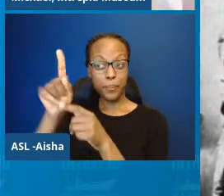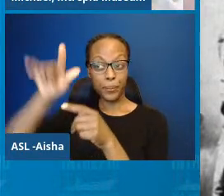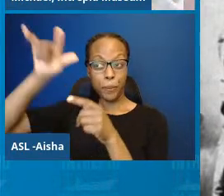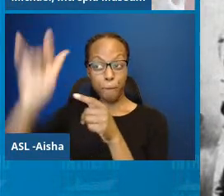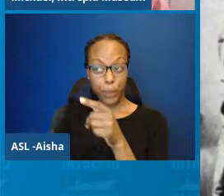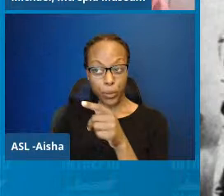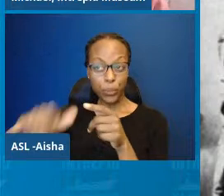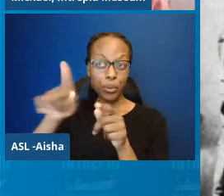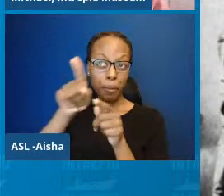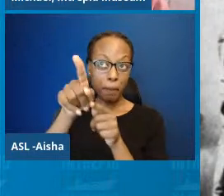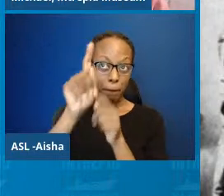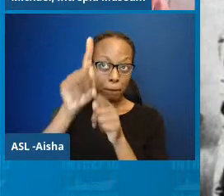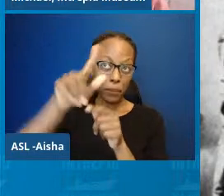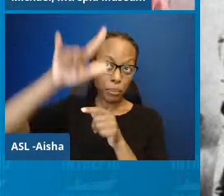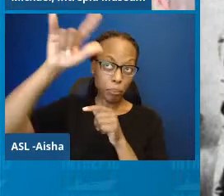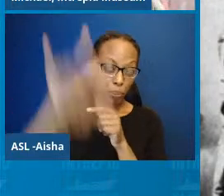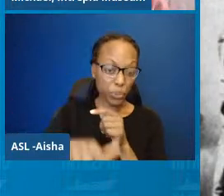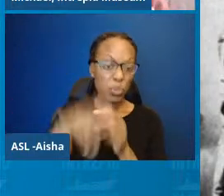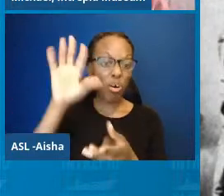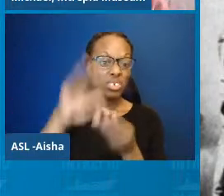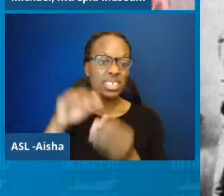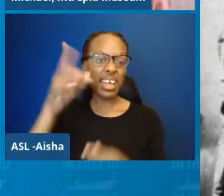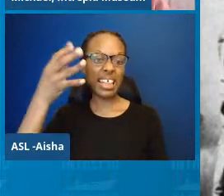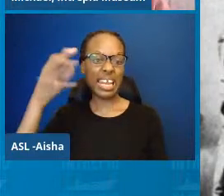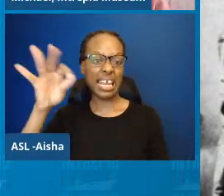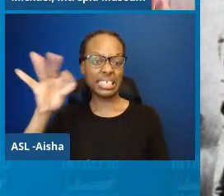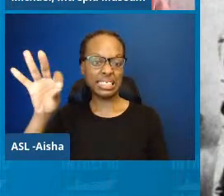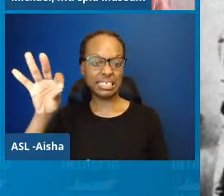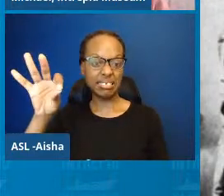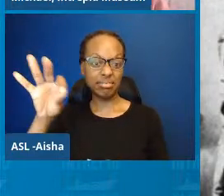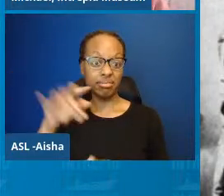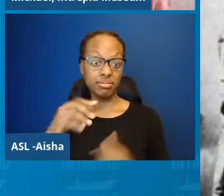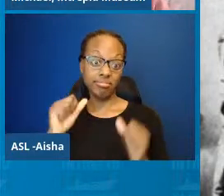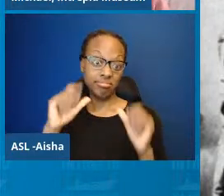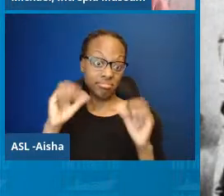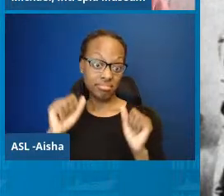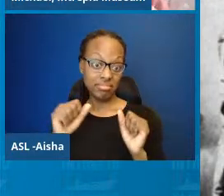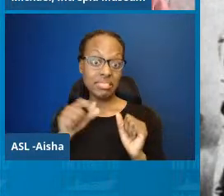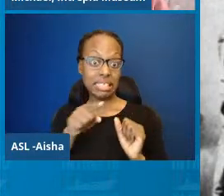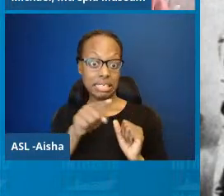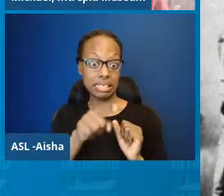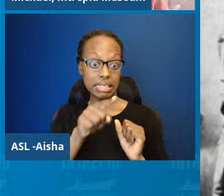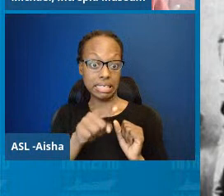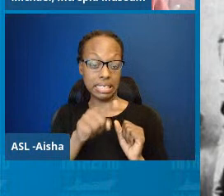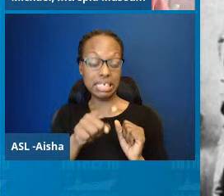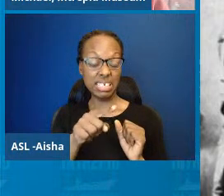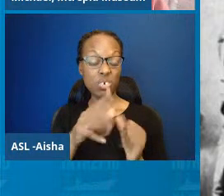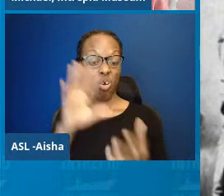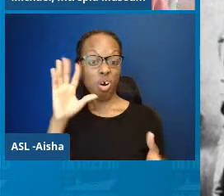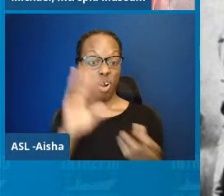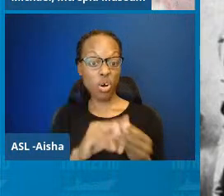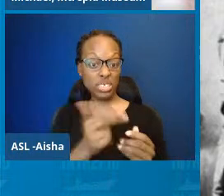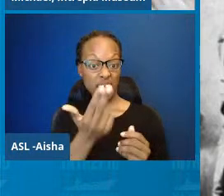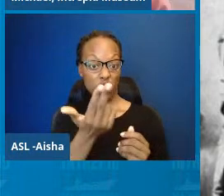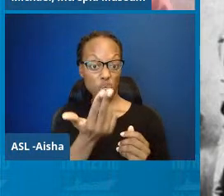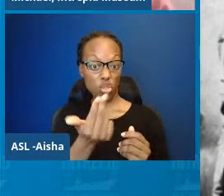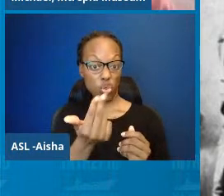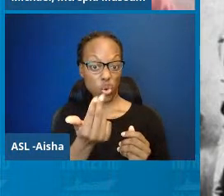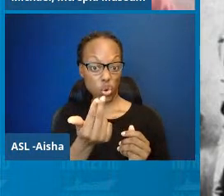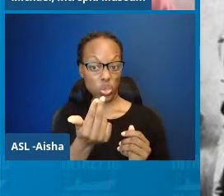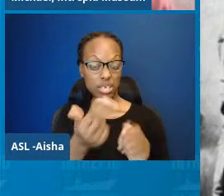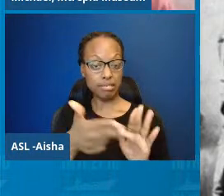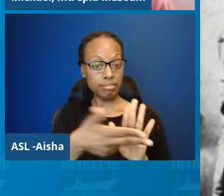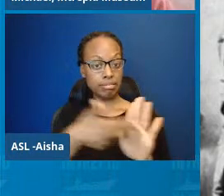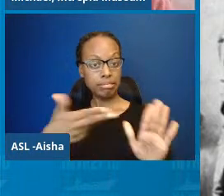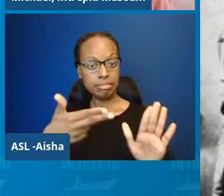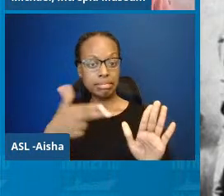And that's incredible. He became one of 13 intrepid aviators to accomplish the title of